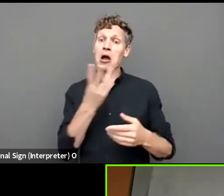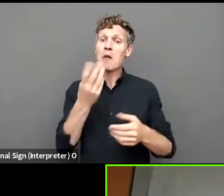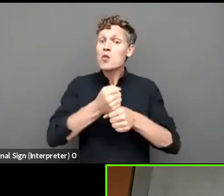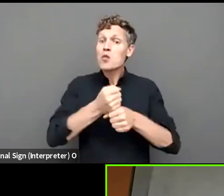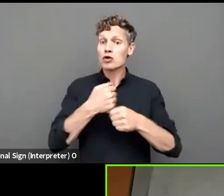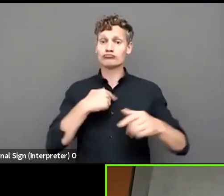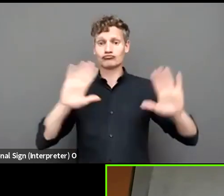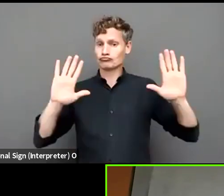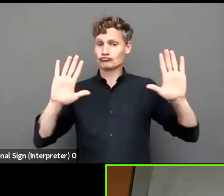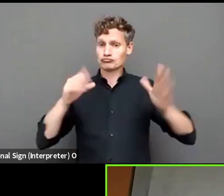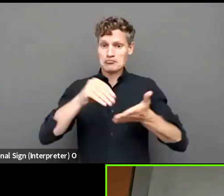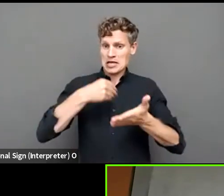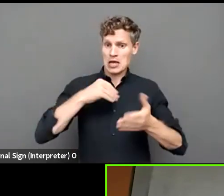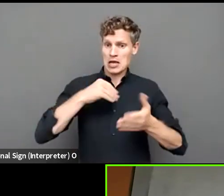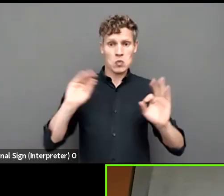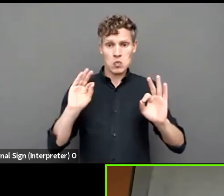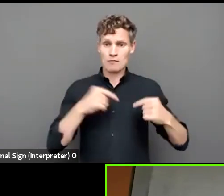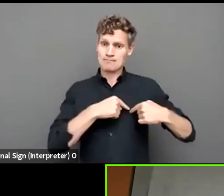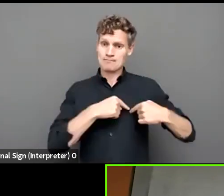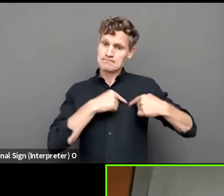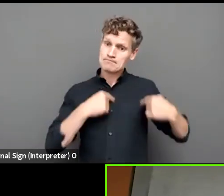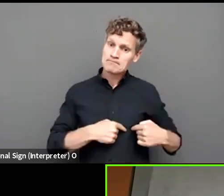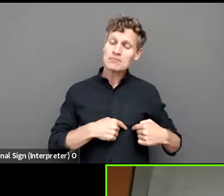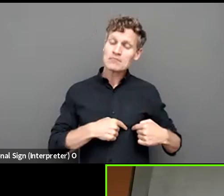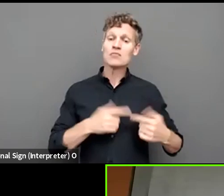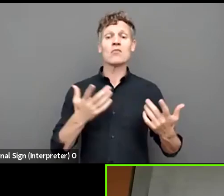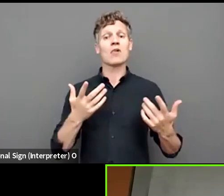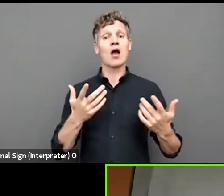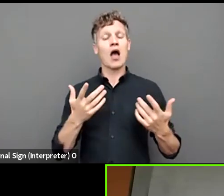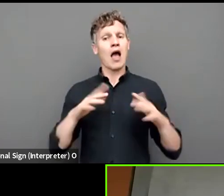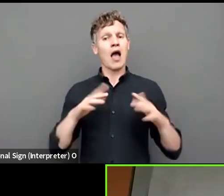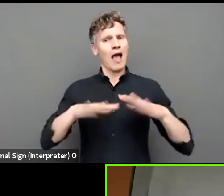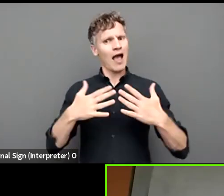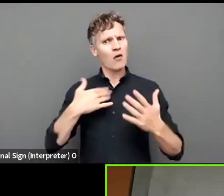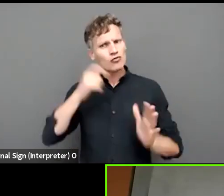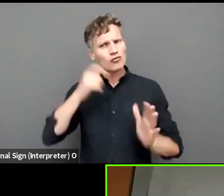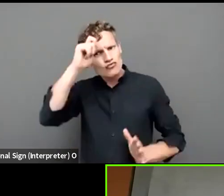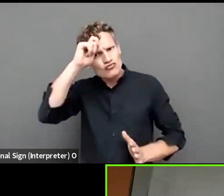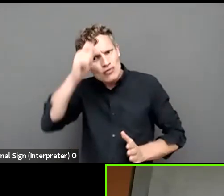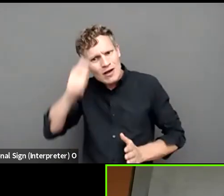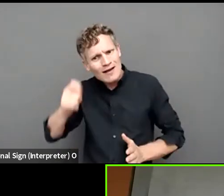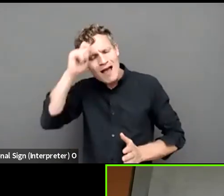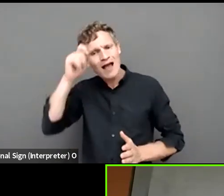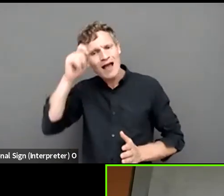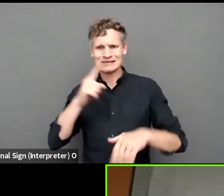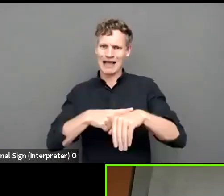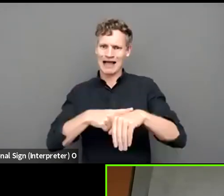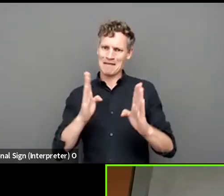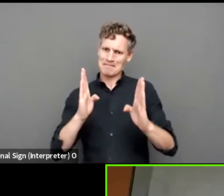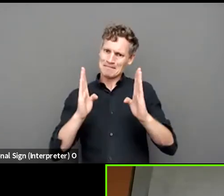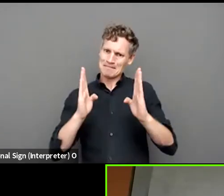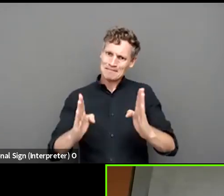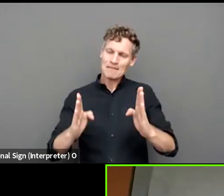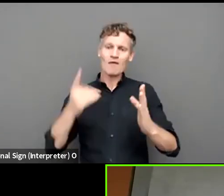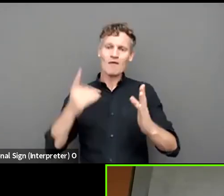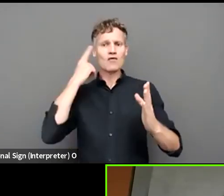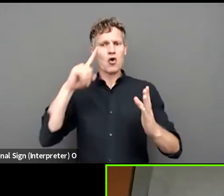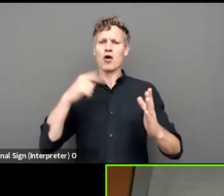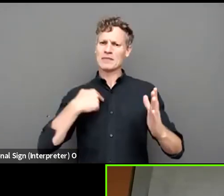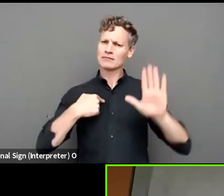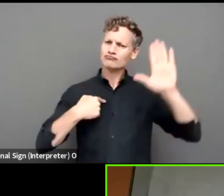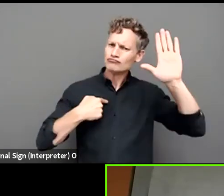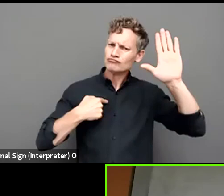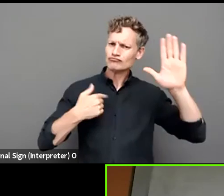But certainly one thing one can do is to recognize those periods of your life when you need to do that, in terms of gaining the right